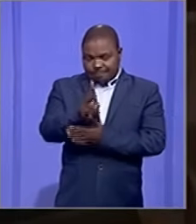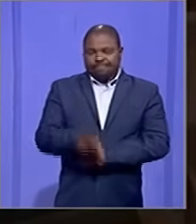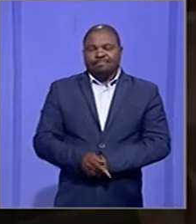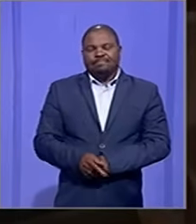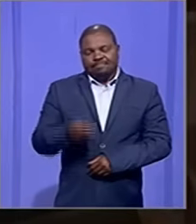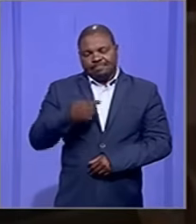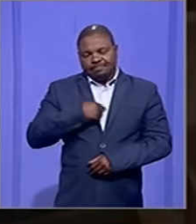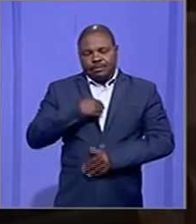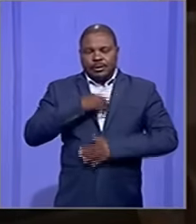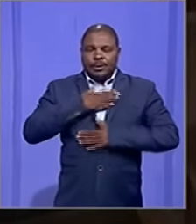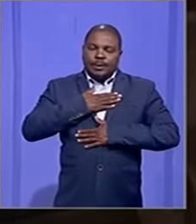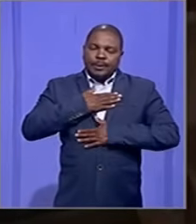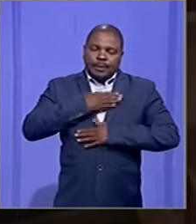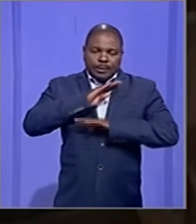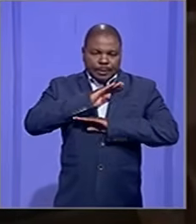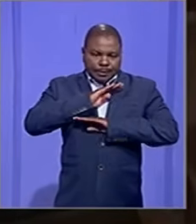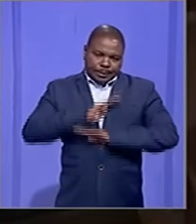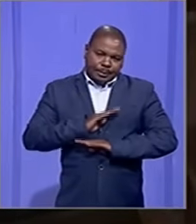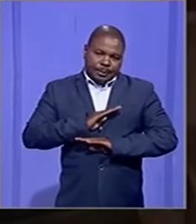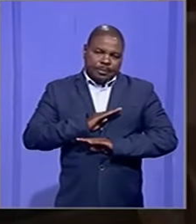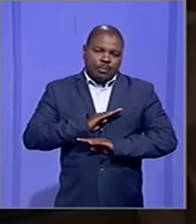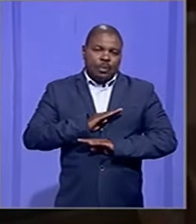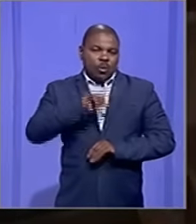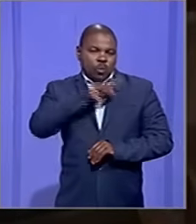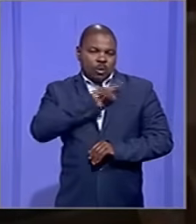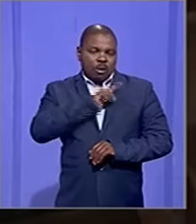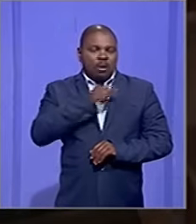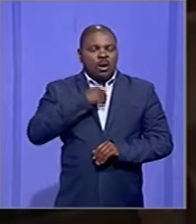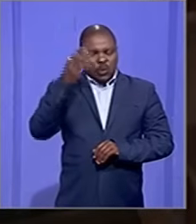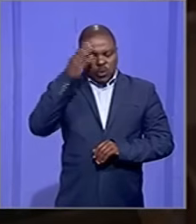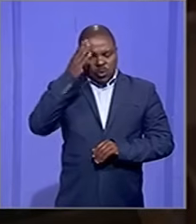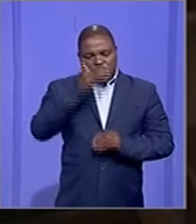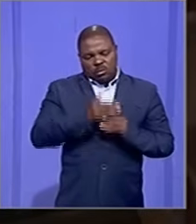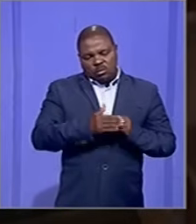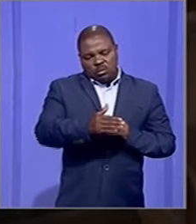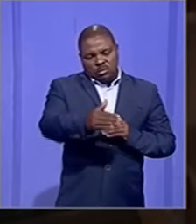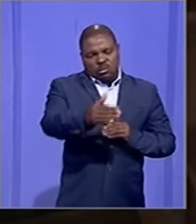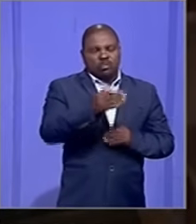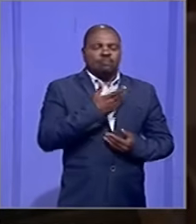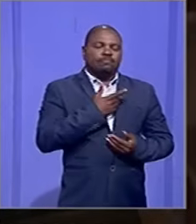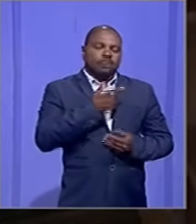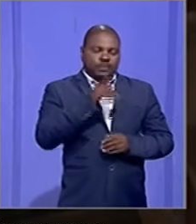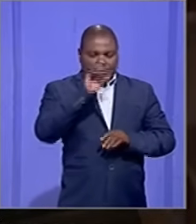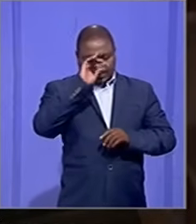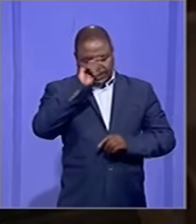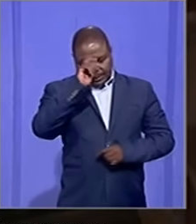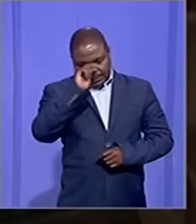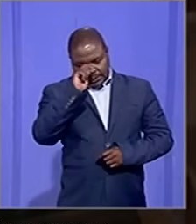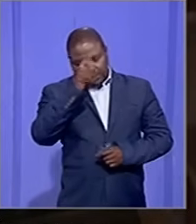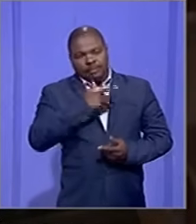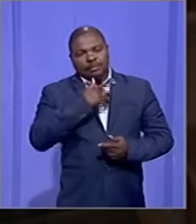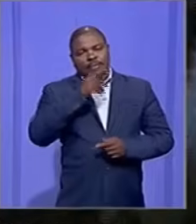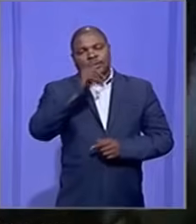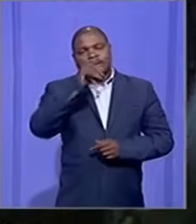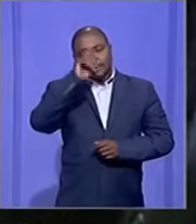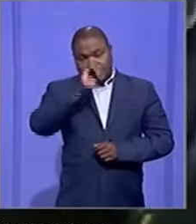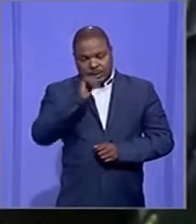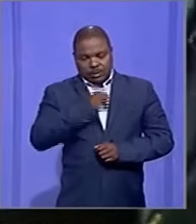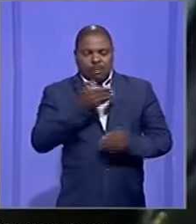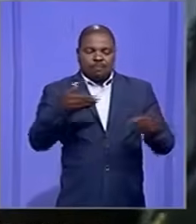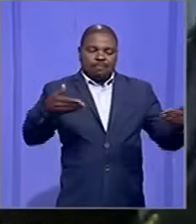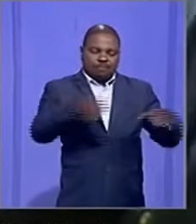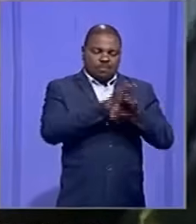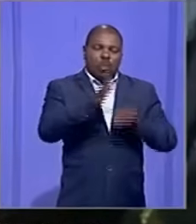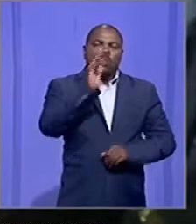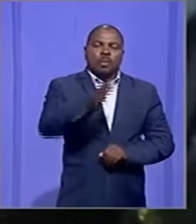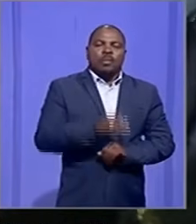relief hape re na le closure ya hore ra tseba hore no yana re tlo pata ngwana wa borona re mo beye tulong ya hae ya ho qetela. Lelapa